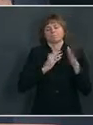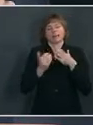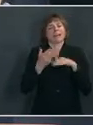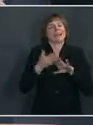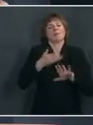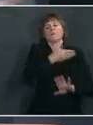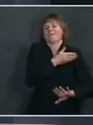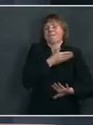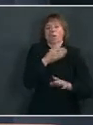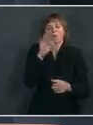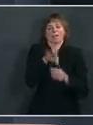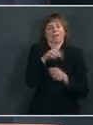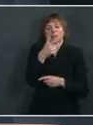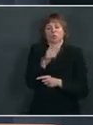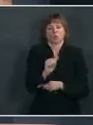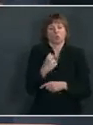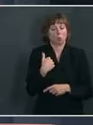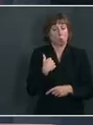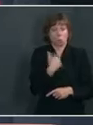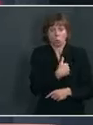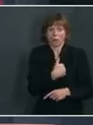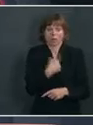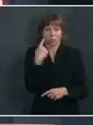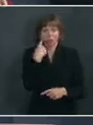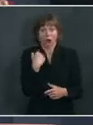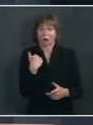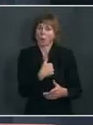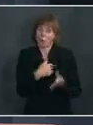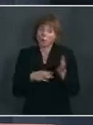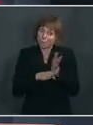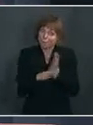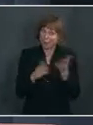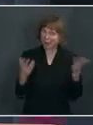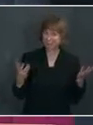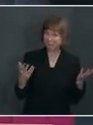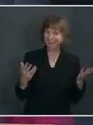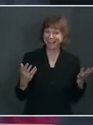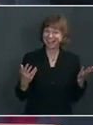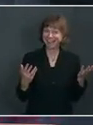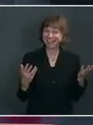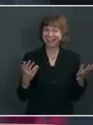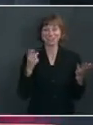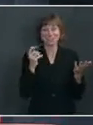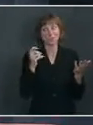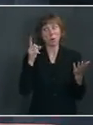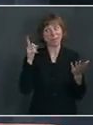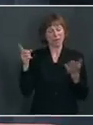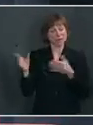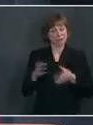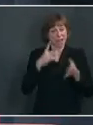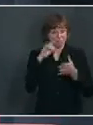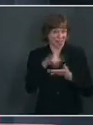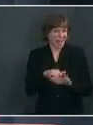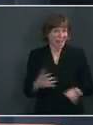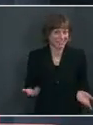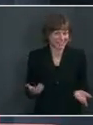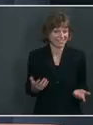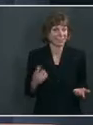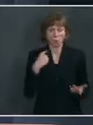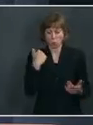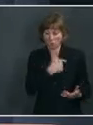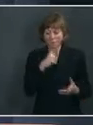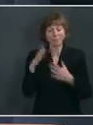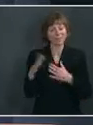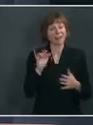Georgia, we thought there wouldn't even be a slim majority. We would be in the minority. So, you know, he's been planning for that, and we've been planning for that through the